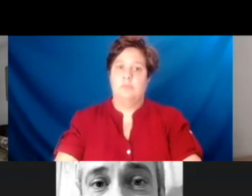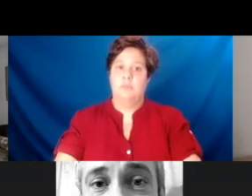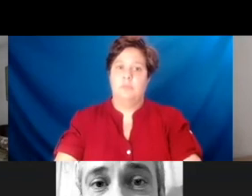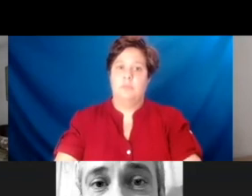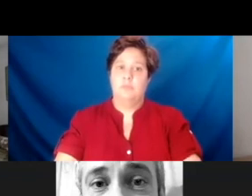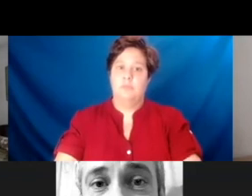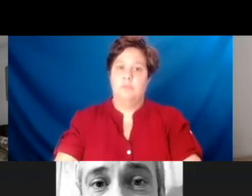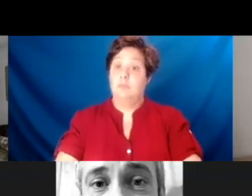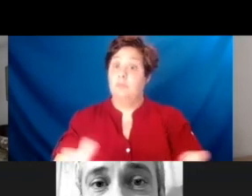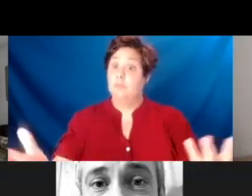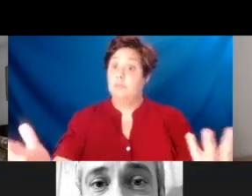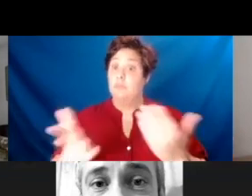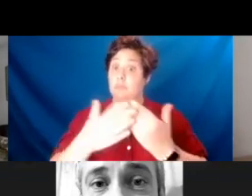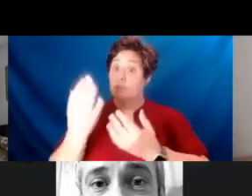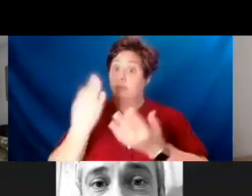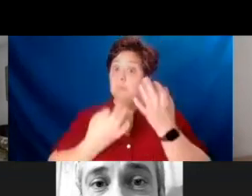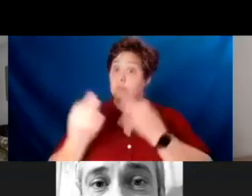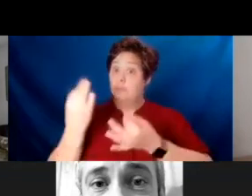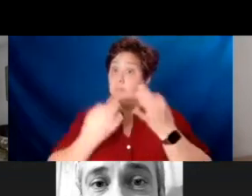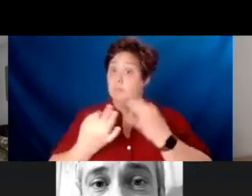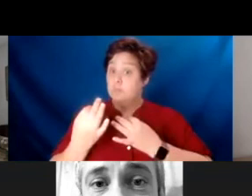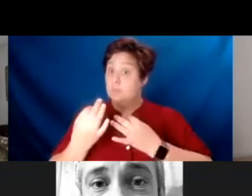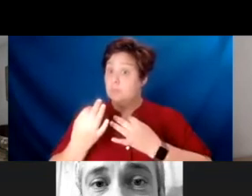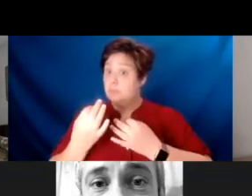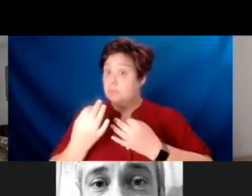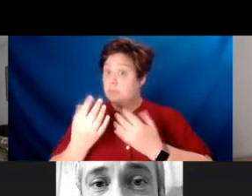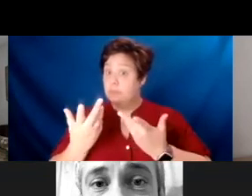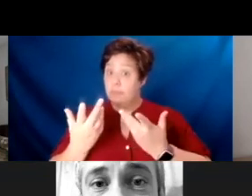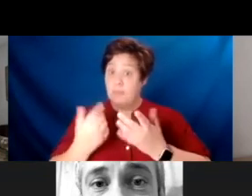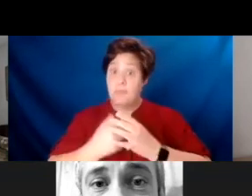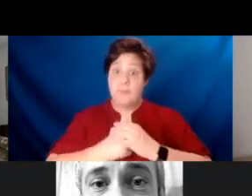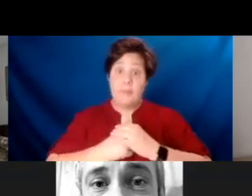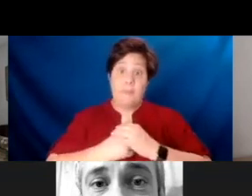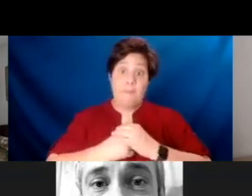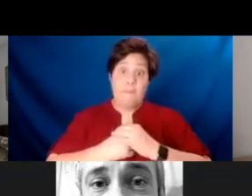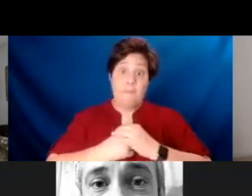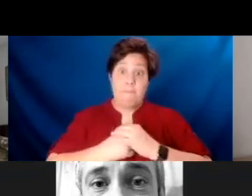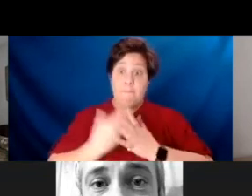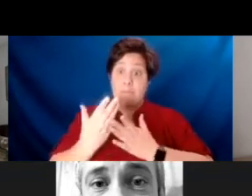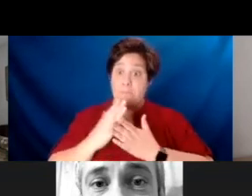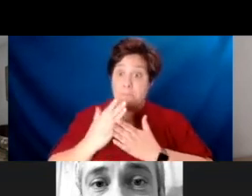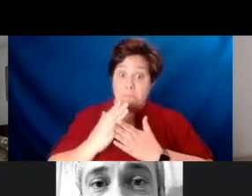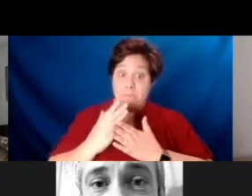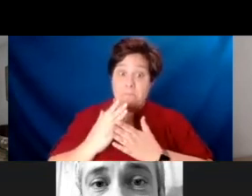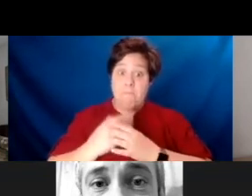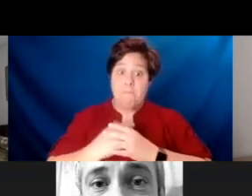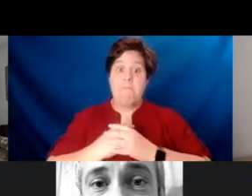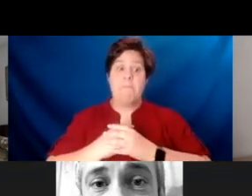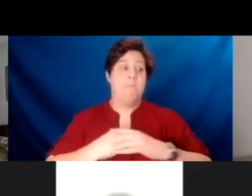Is there anyone else with questions, doubts?